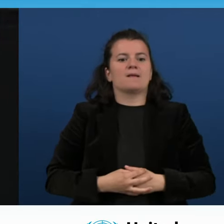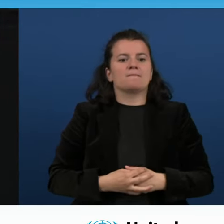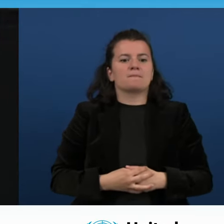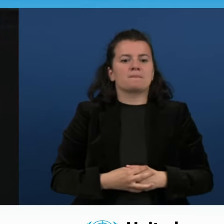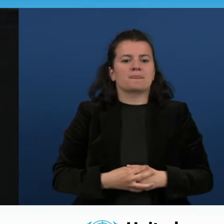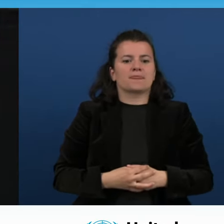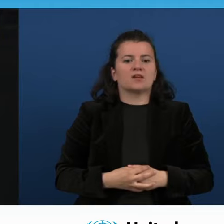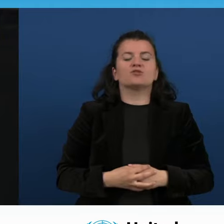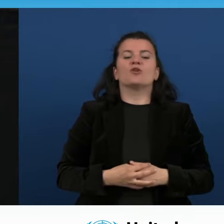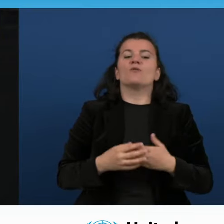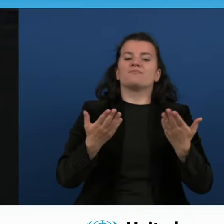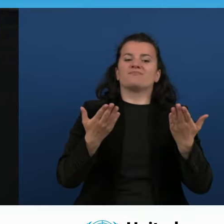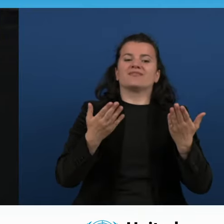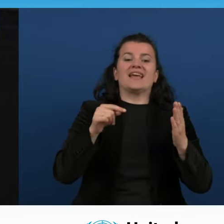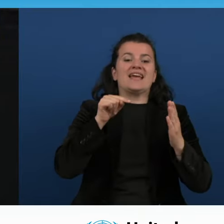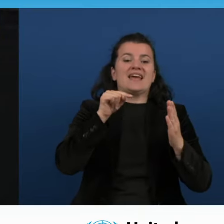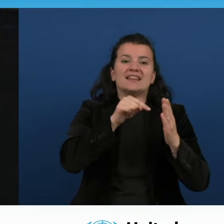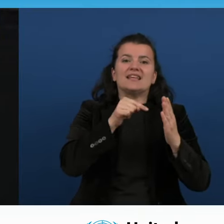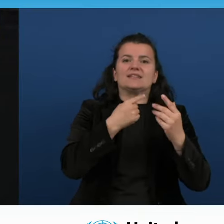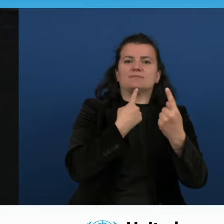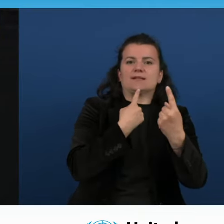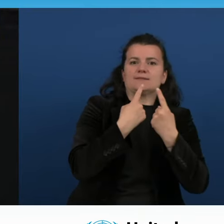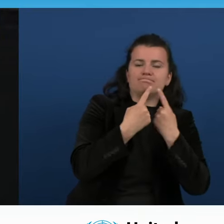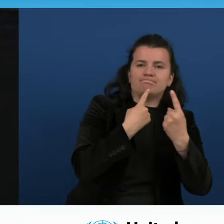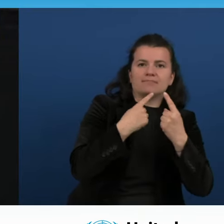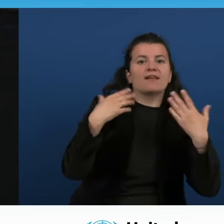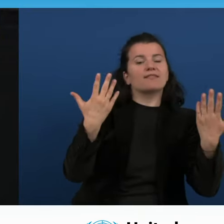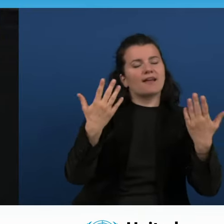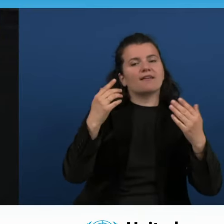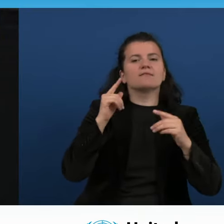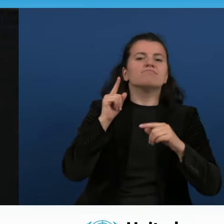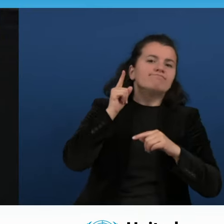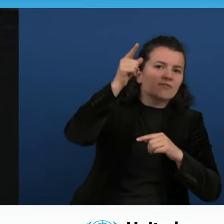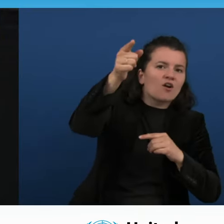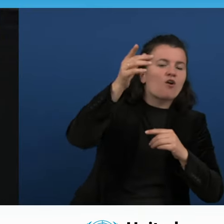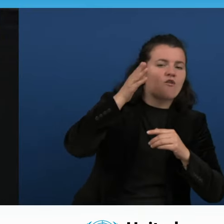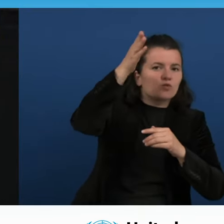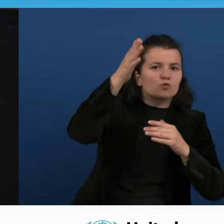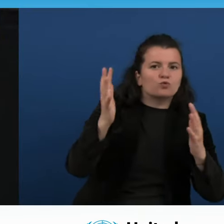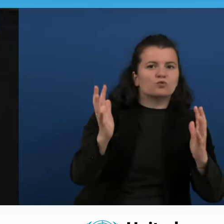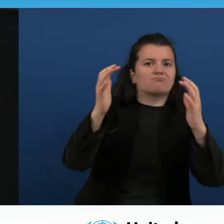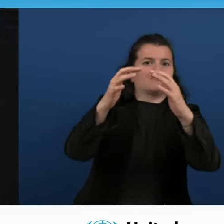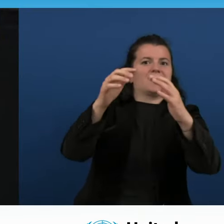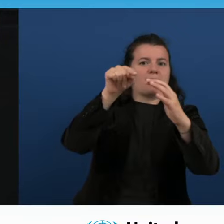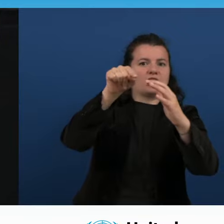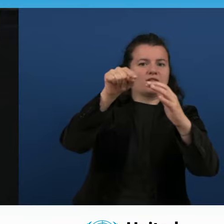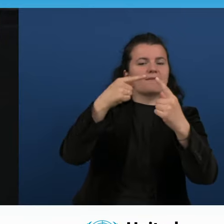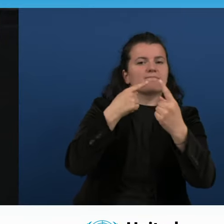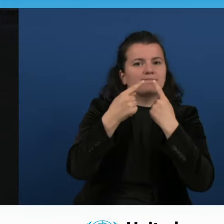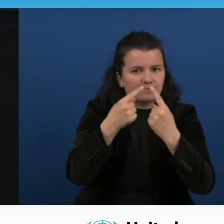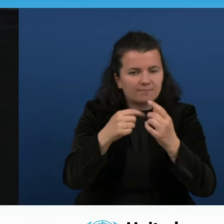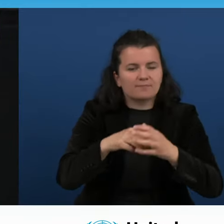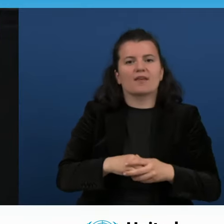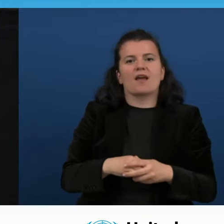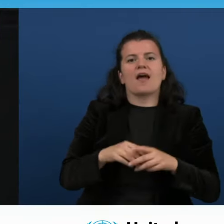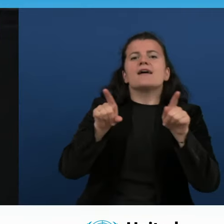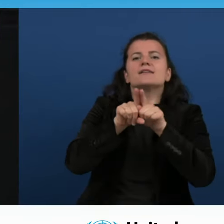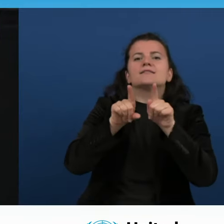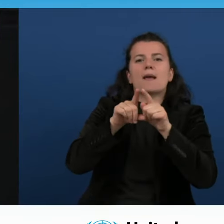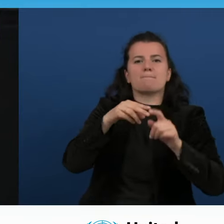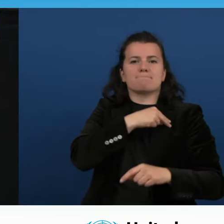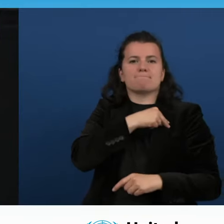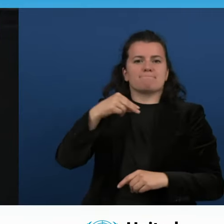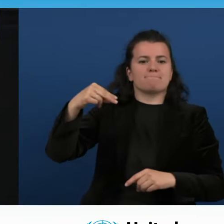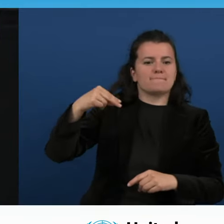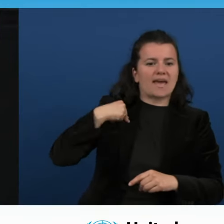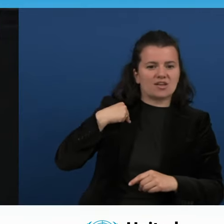beyond, and into Beijing Plus 30, the importance of youth engagement, intergenerational dialogue